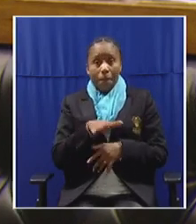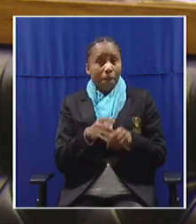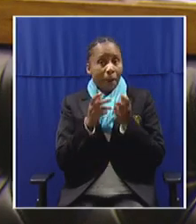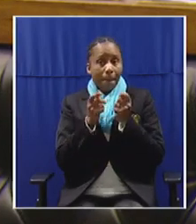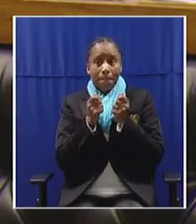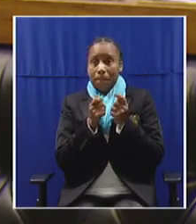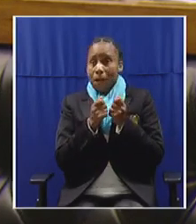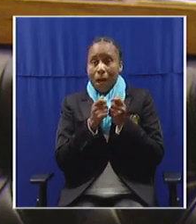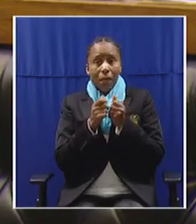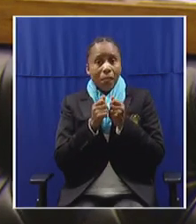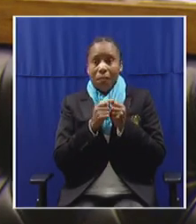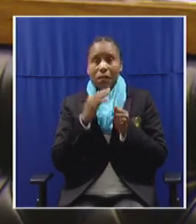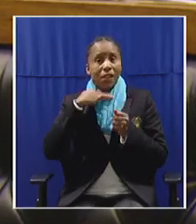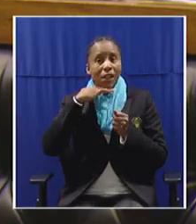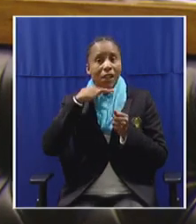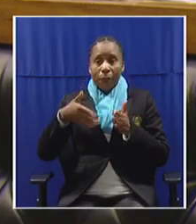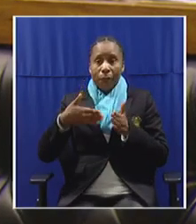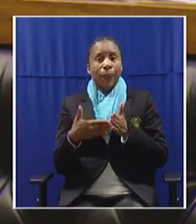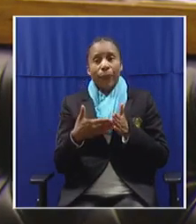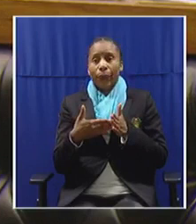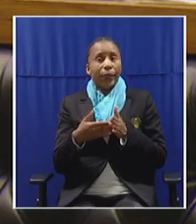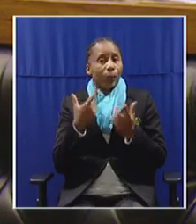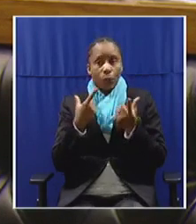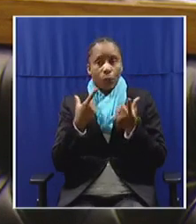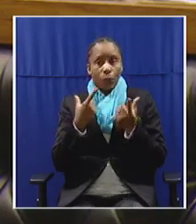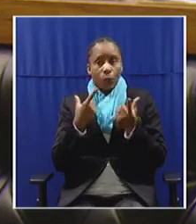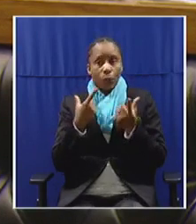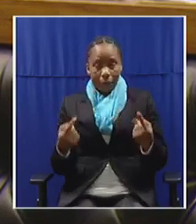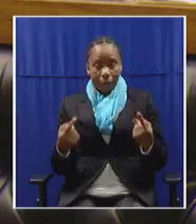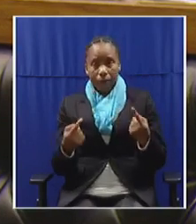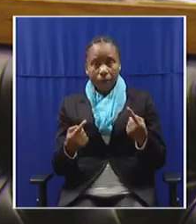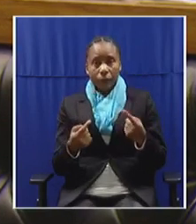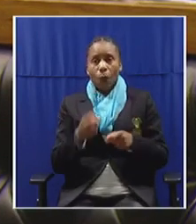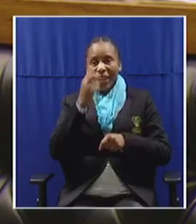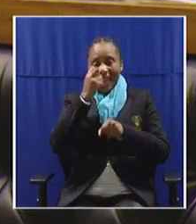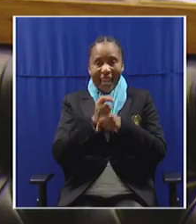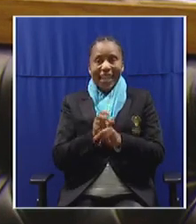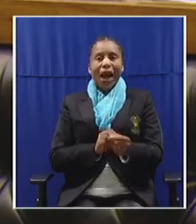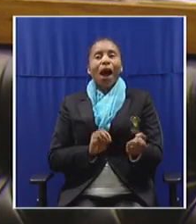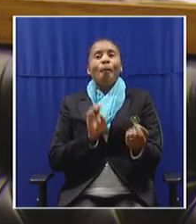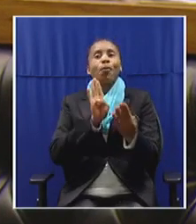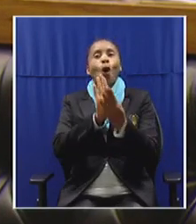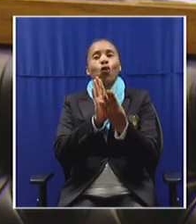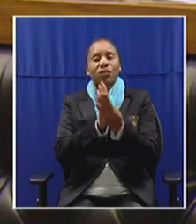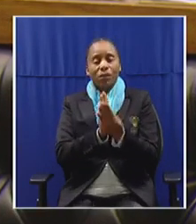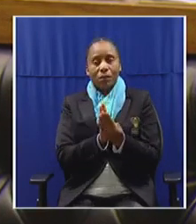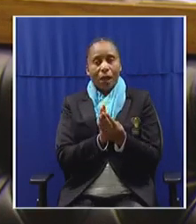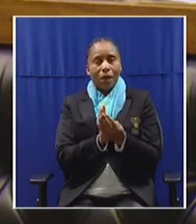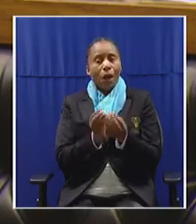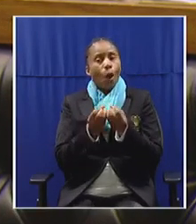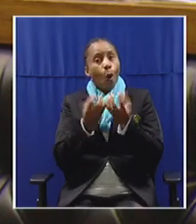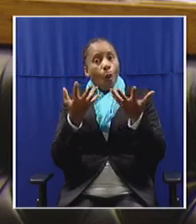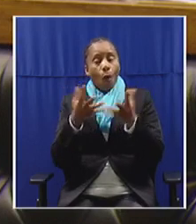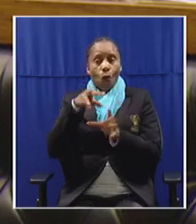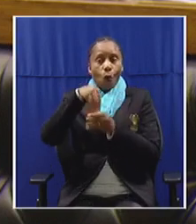untenable and unsustainable. We need an approach that draws in a significant contribution from our